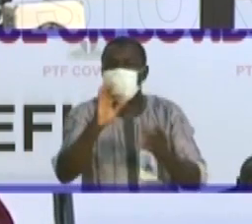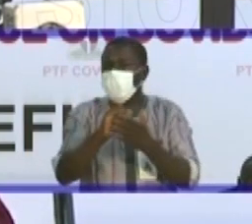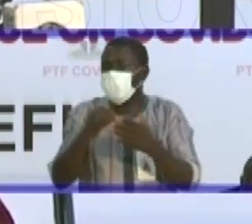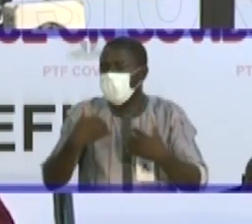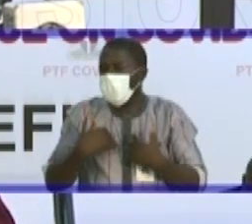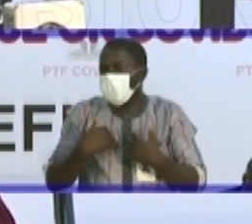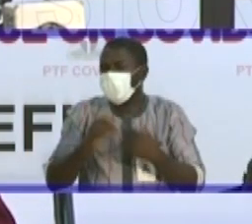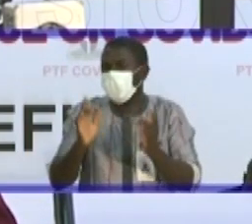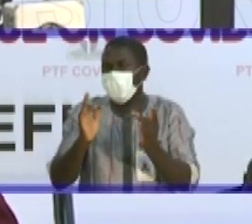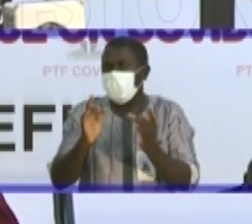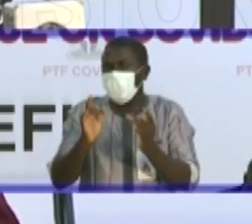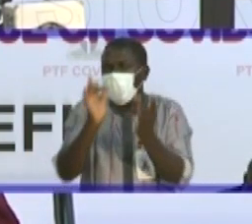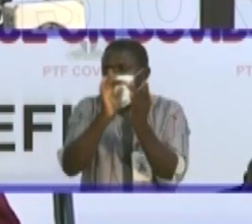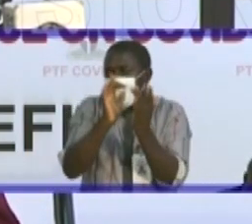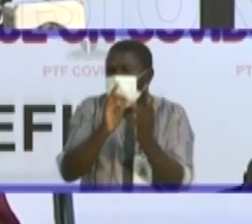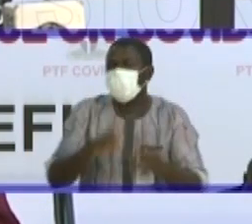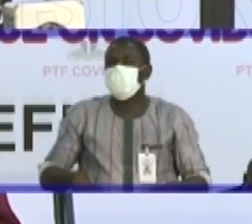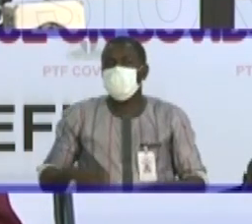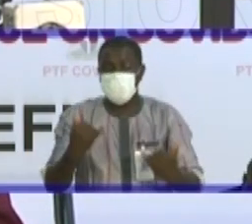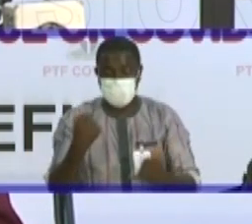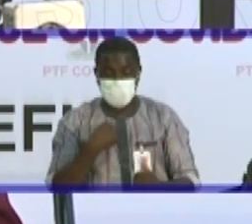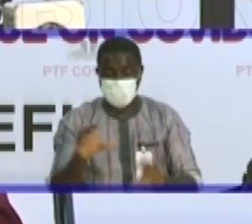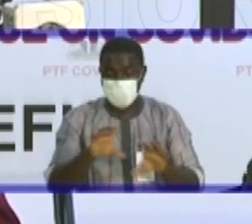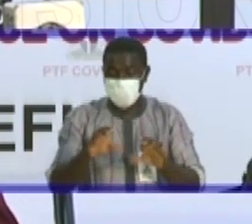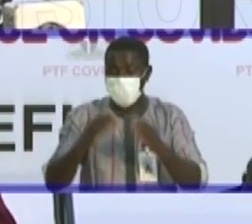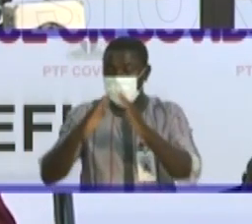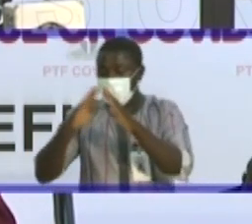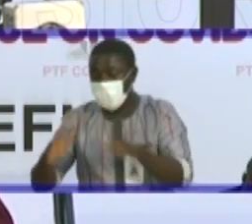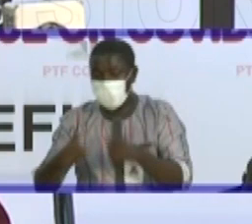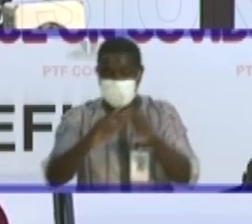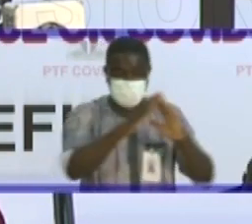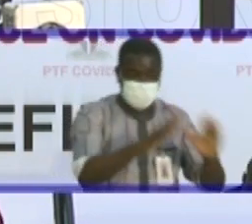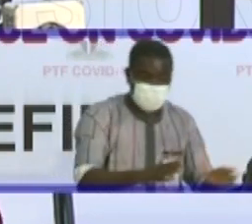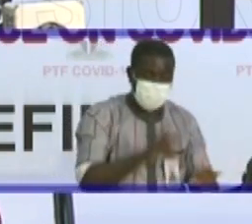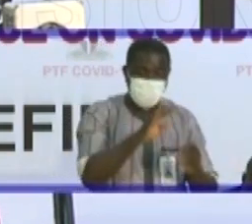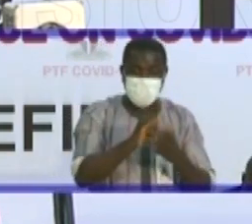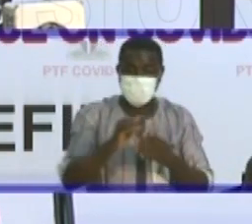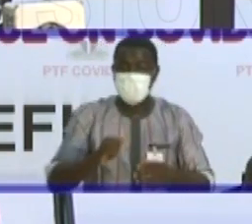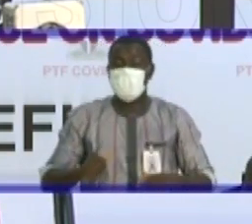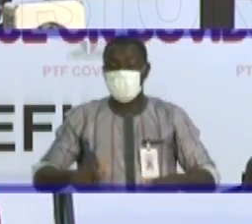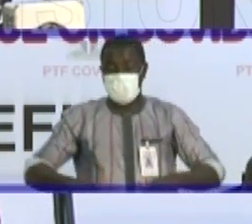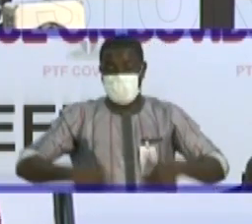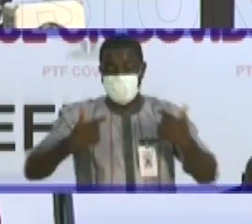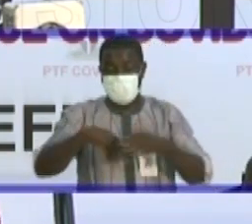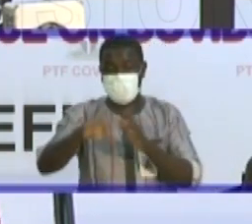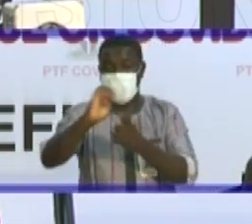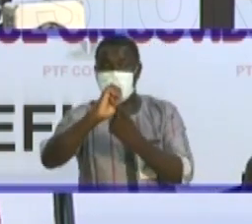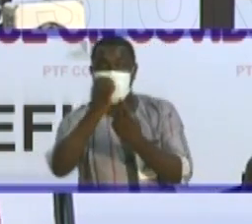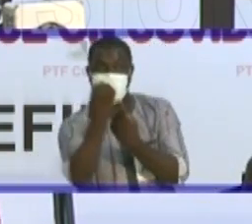doing house-to-house and cluster testing for people who live in an environment where you have seen